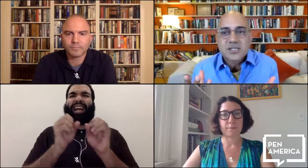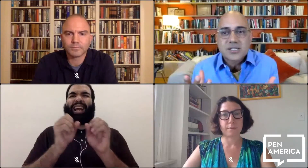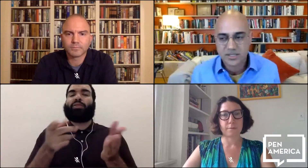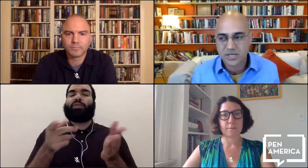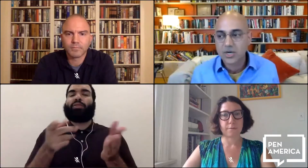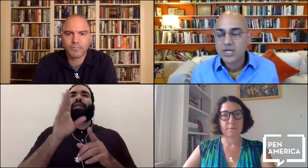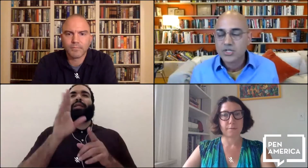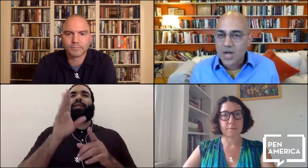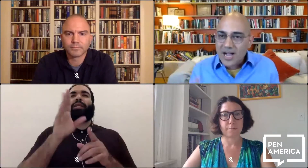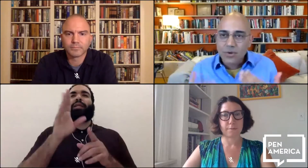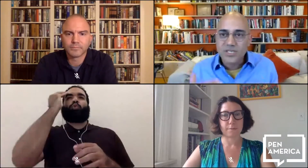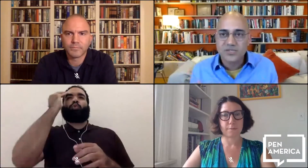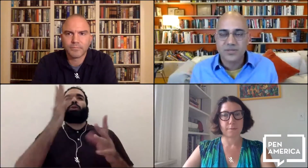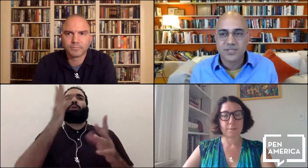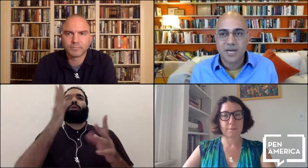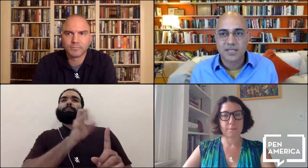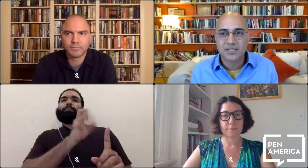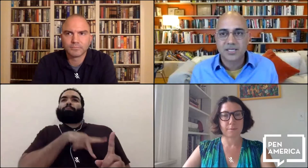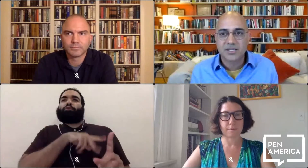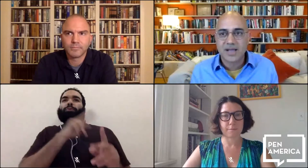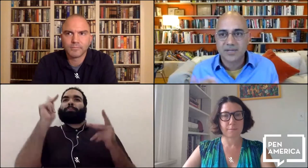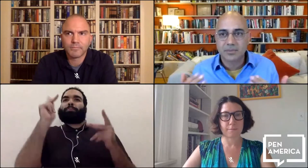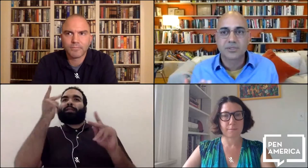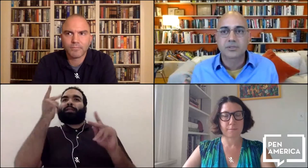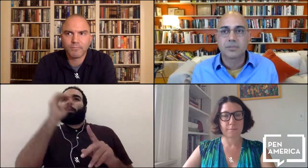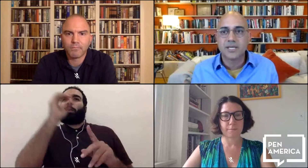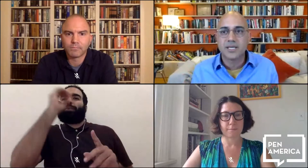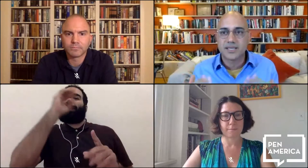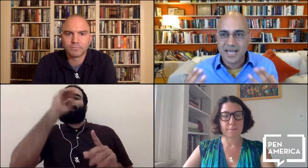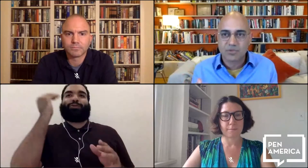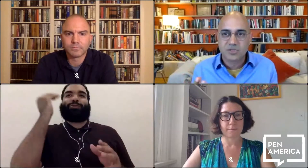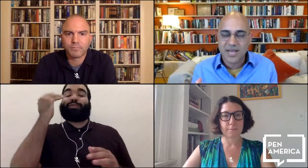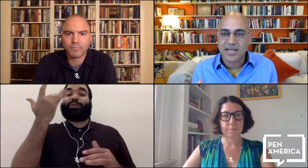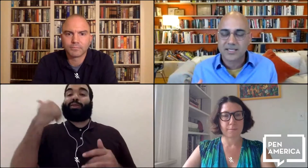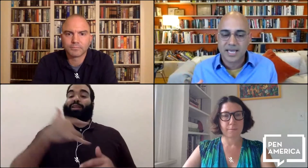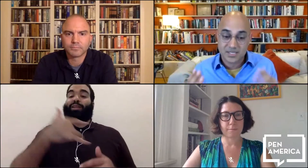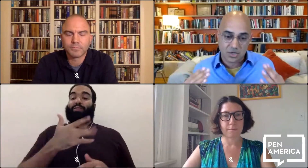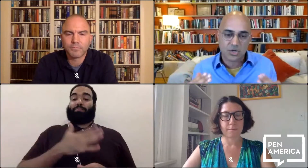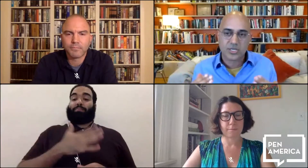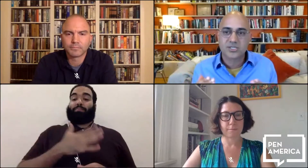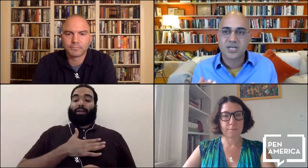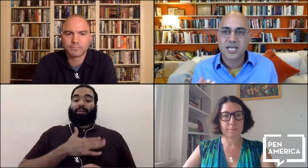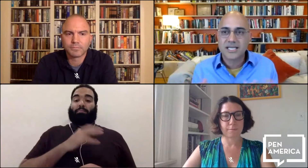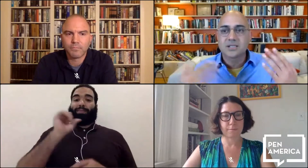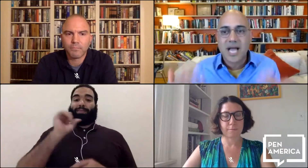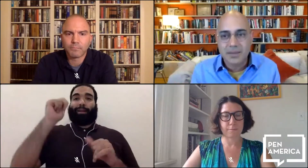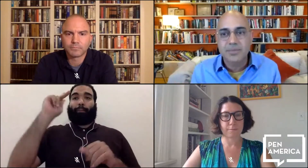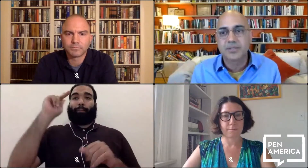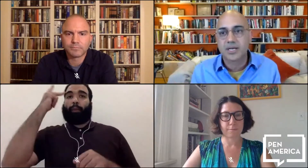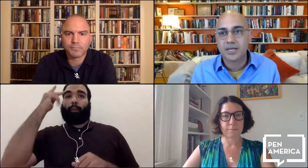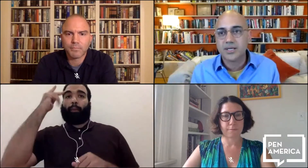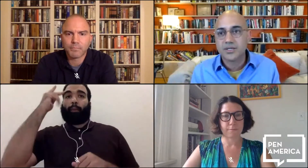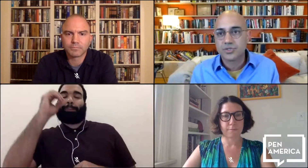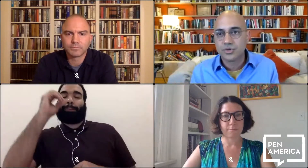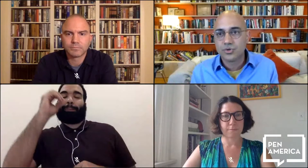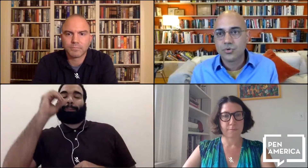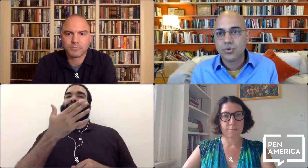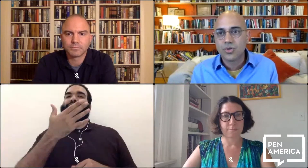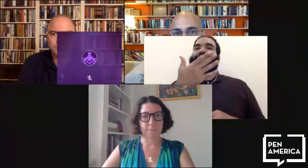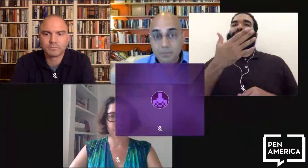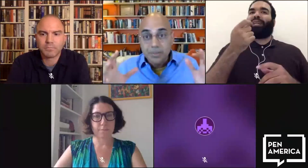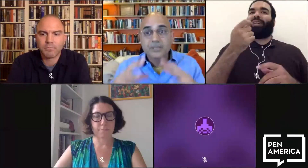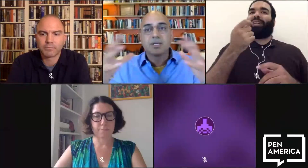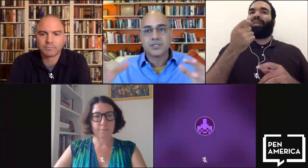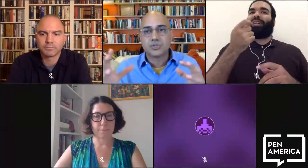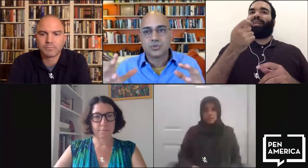personal politics are. So I've always felt that politics, having a political opinion in that respect as an artist, is a liability to